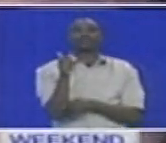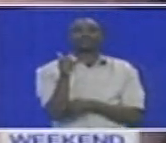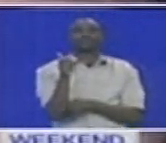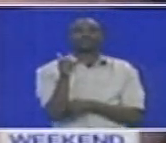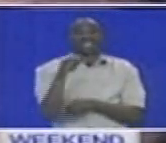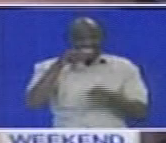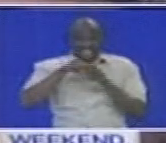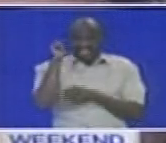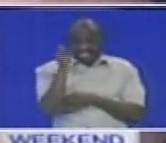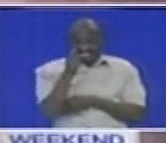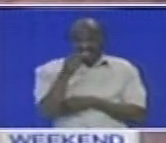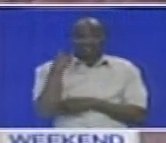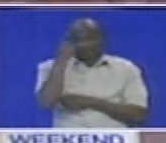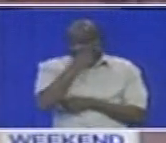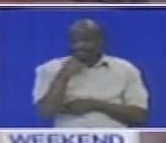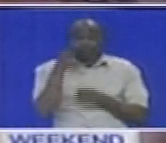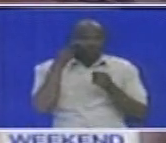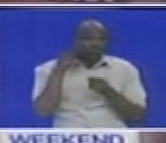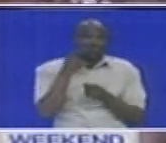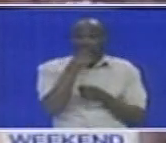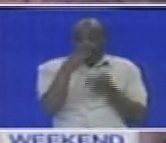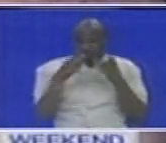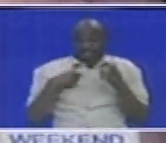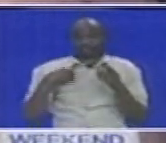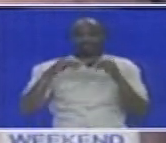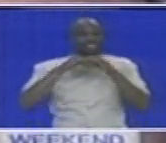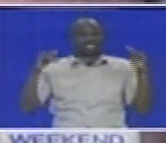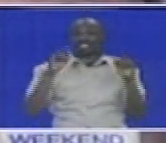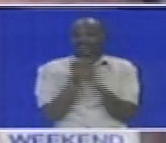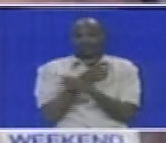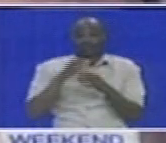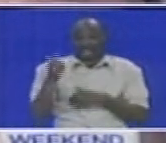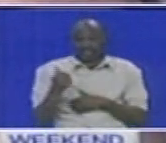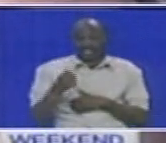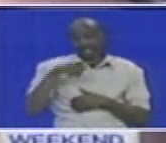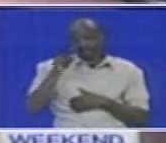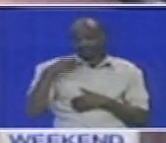In Kenya, the facial tattoos simply set them apart. Those who carry the